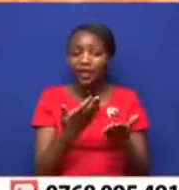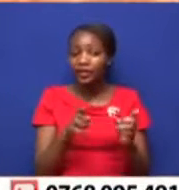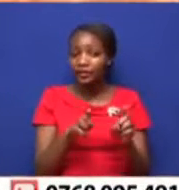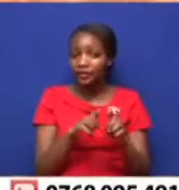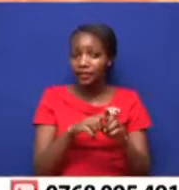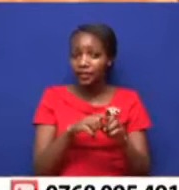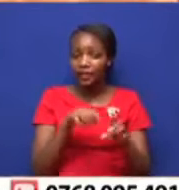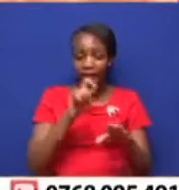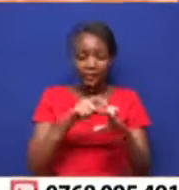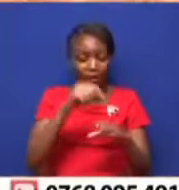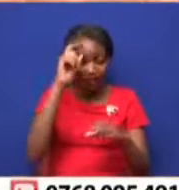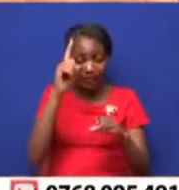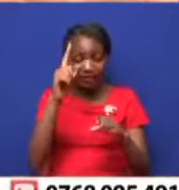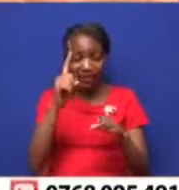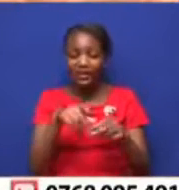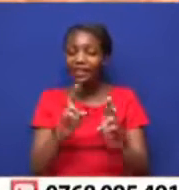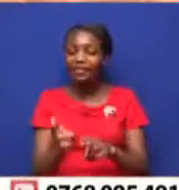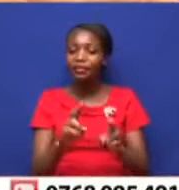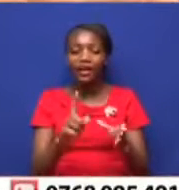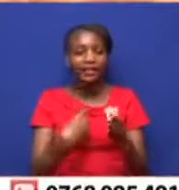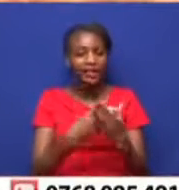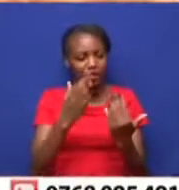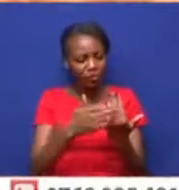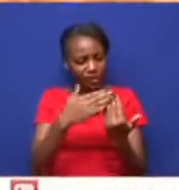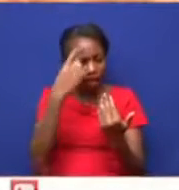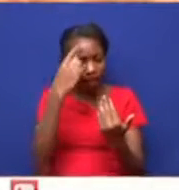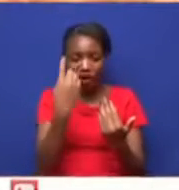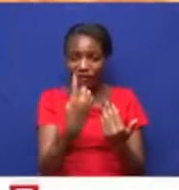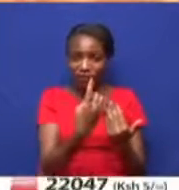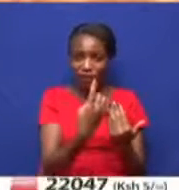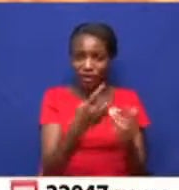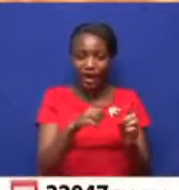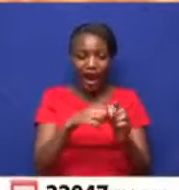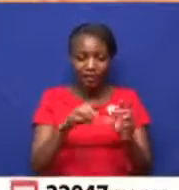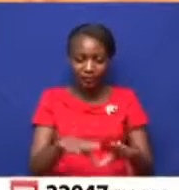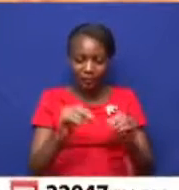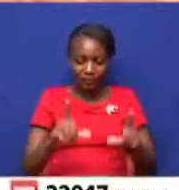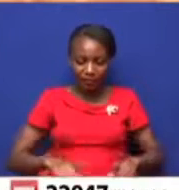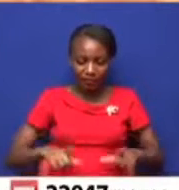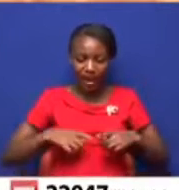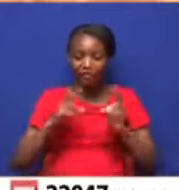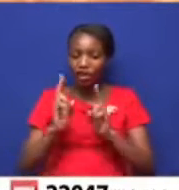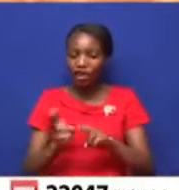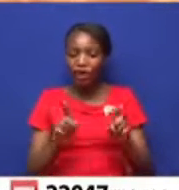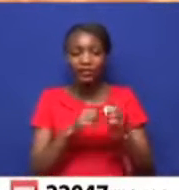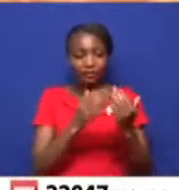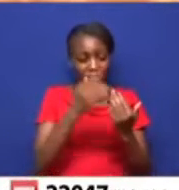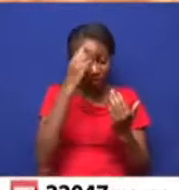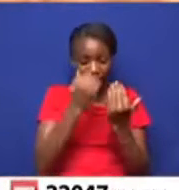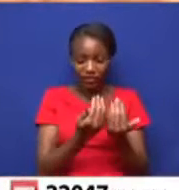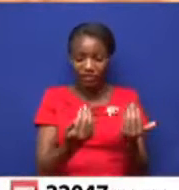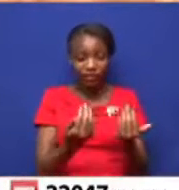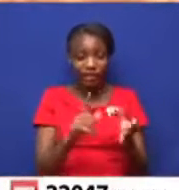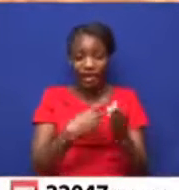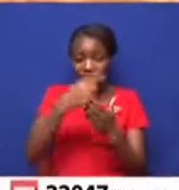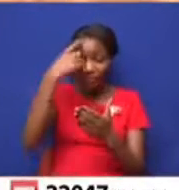as that gets to our heads, then we will change the way we treat each other, our lives, the way we treat our children. So for us, they even do